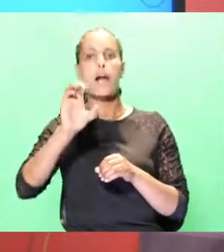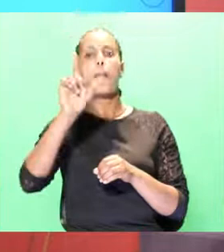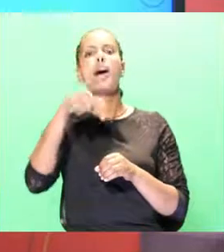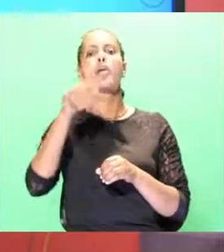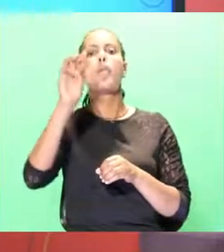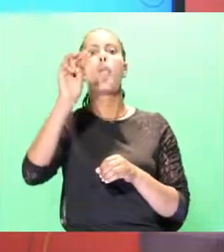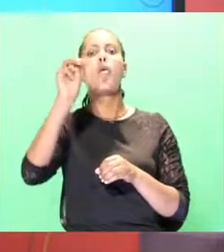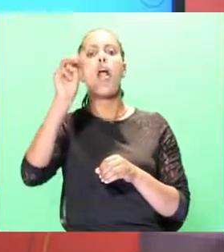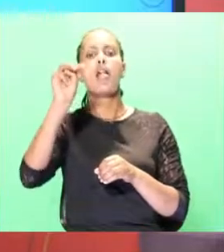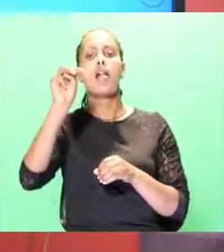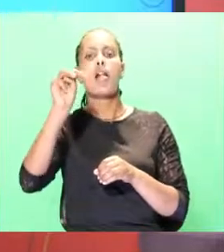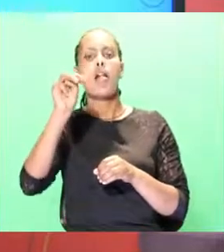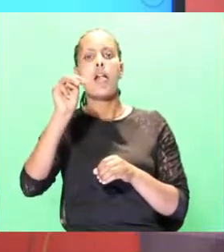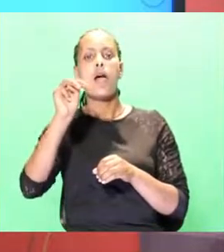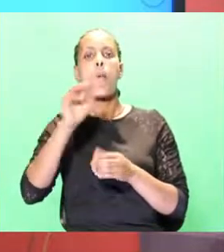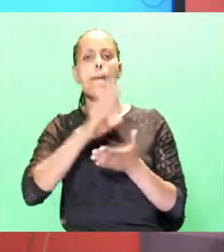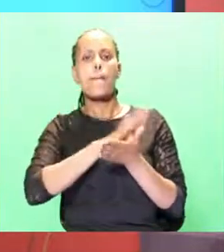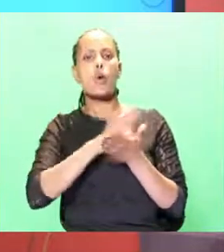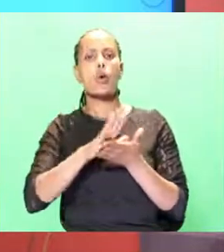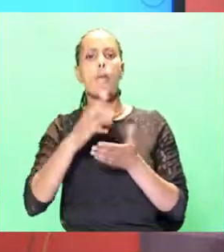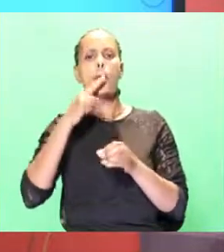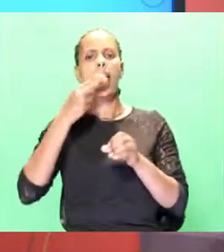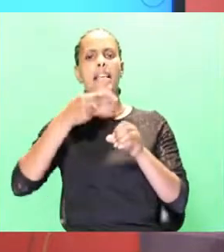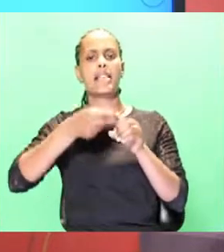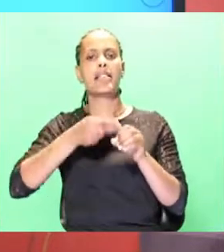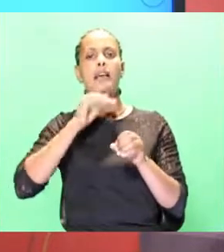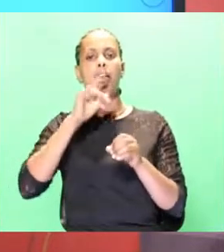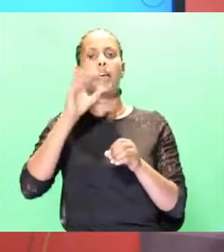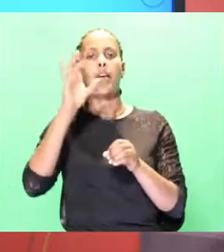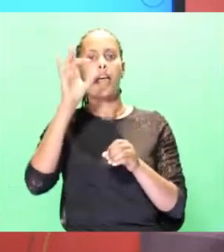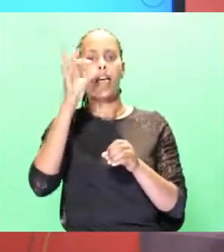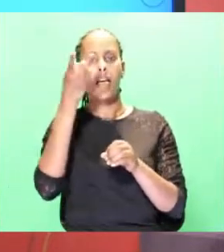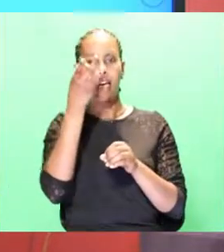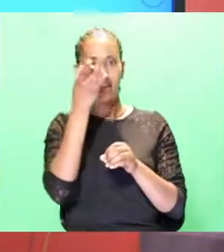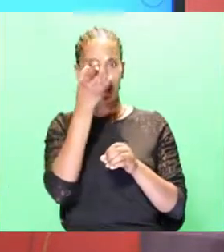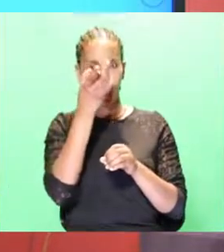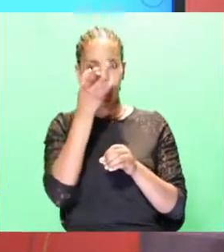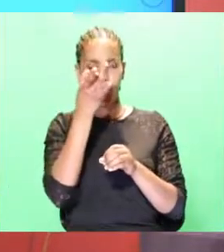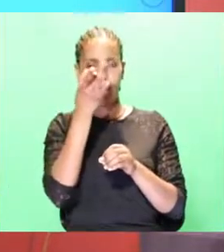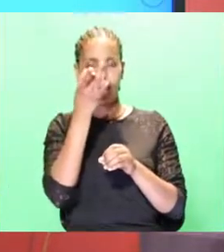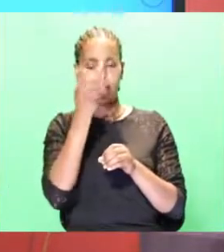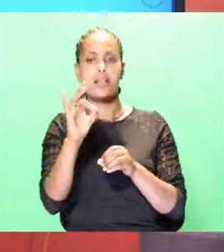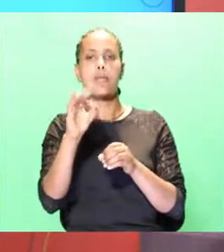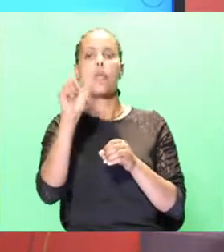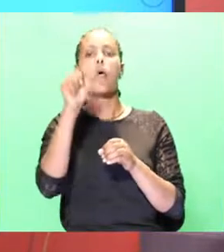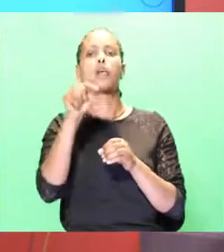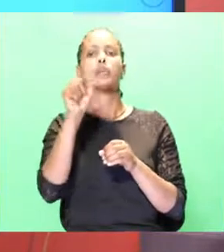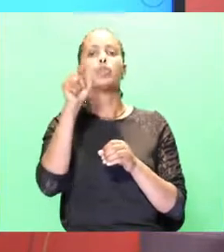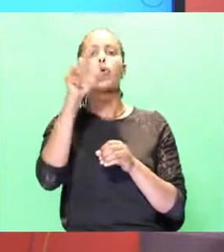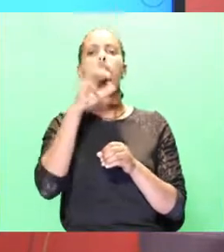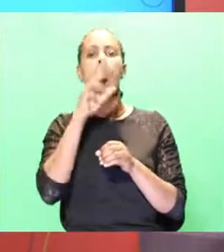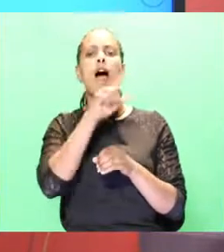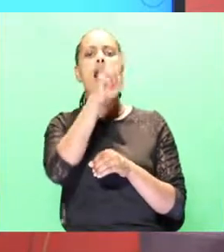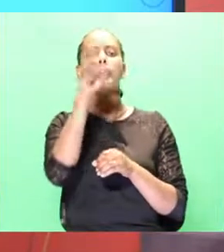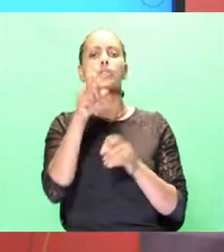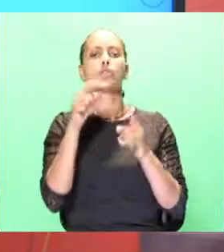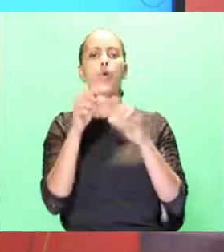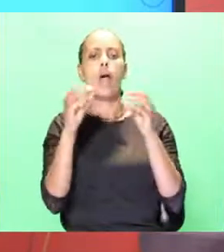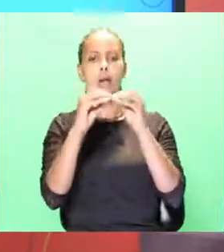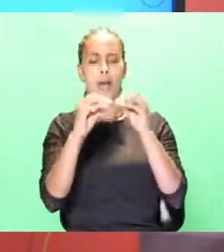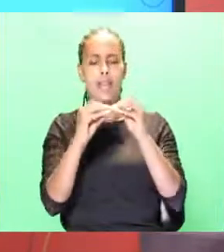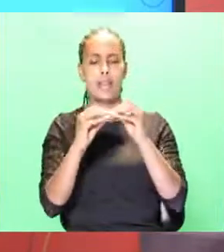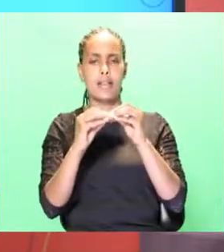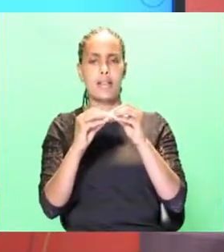Boiling point of pure benzene is 18.1 degrees centigrade. You are asked to